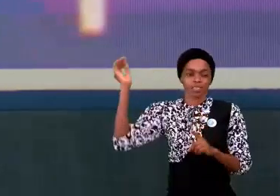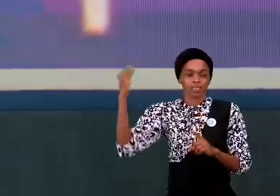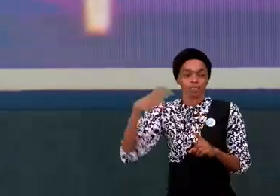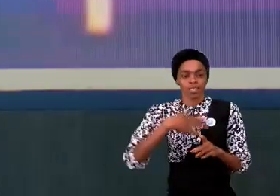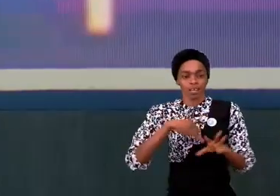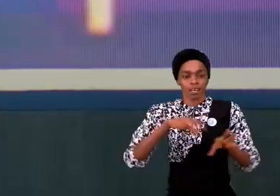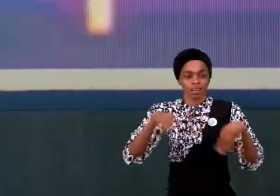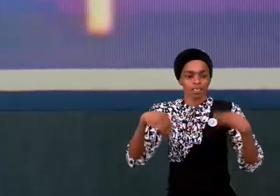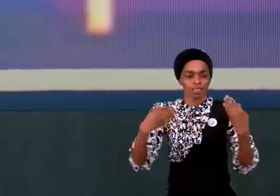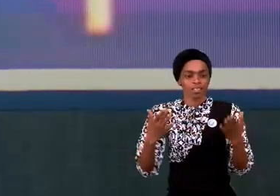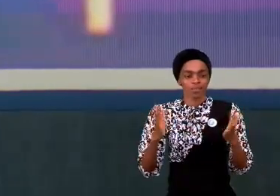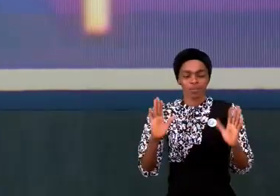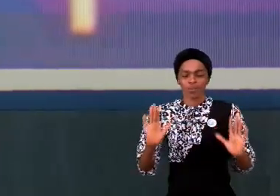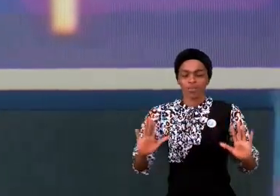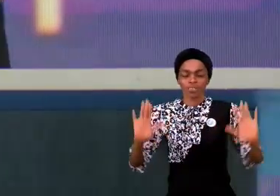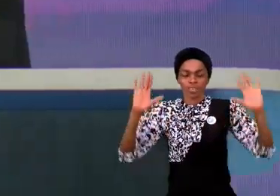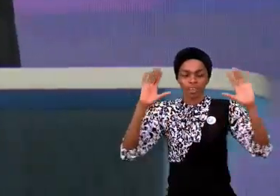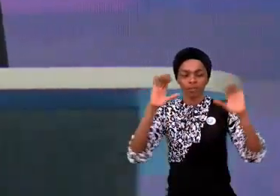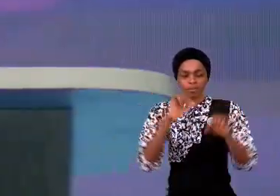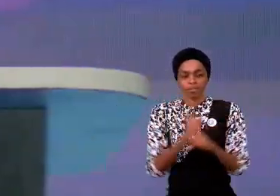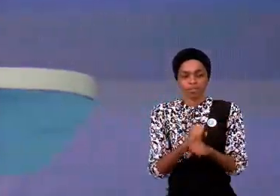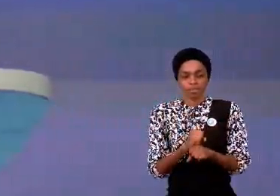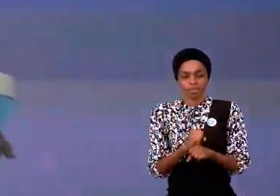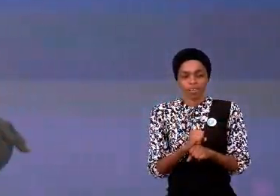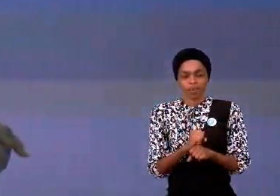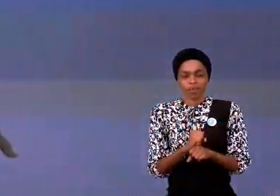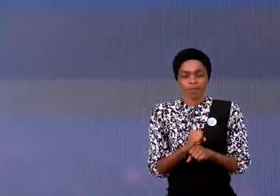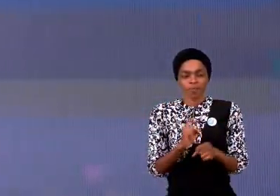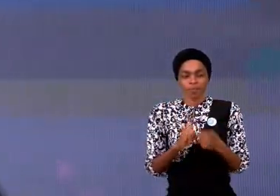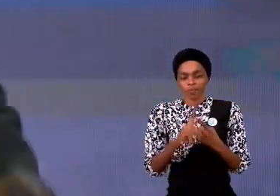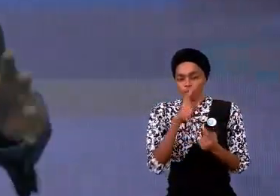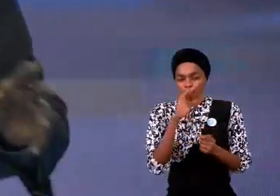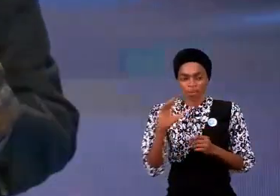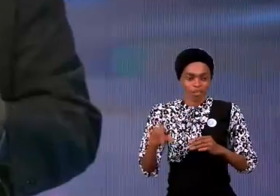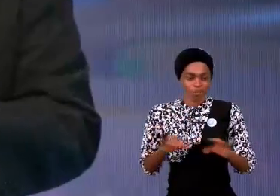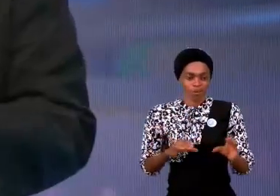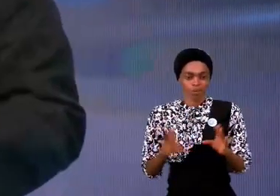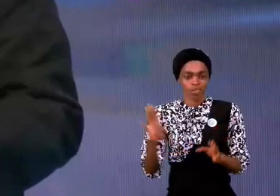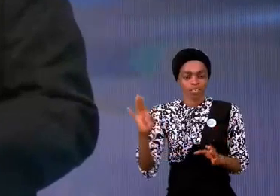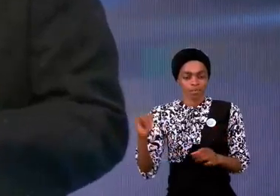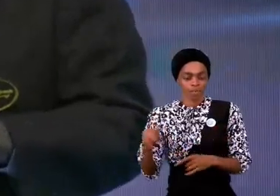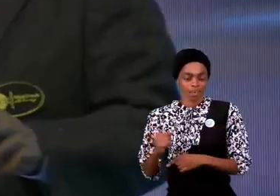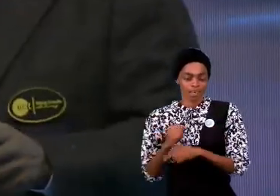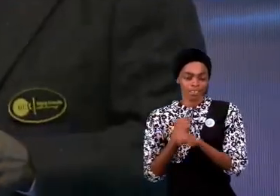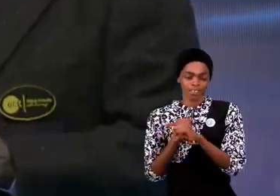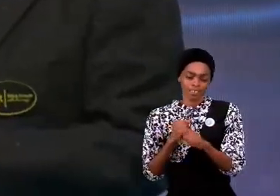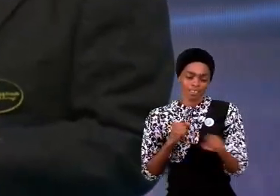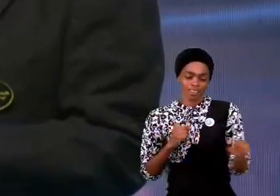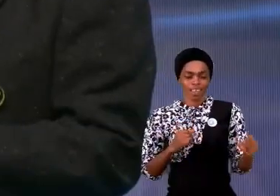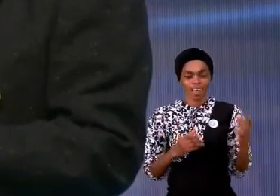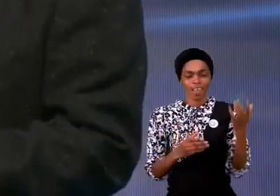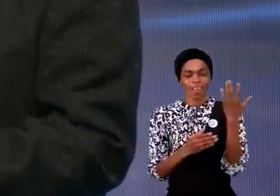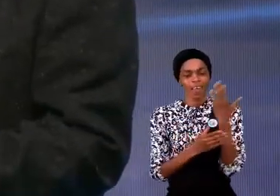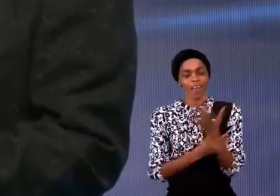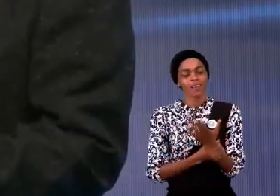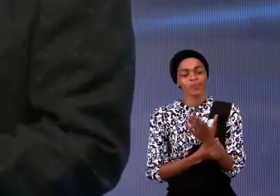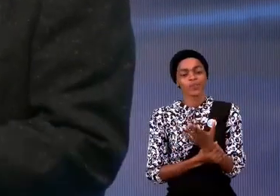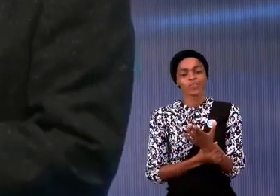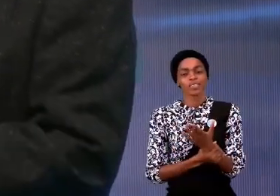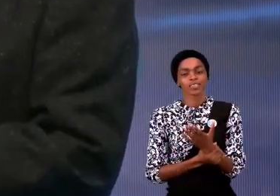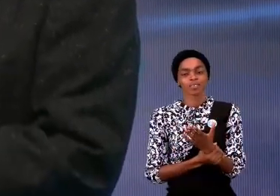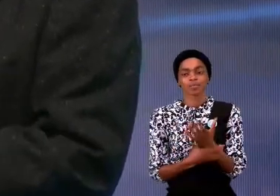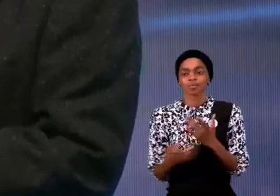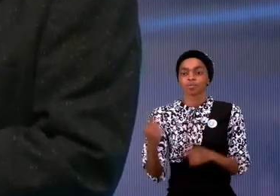their hands. The word is central. The word is mighty. The